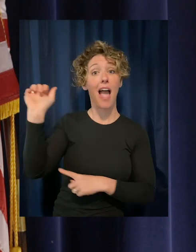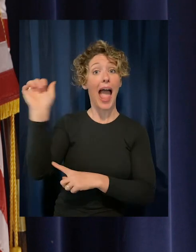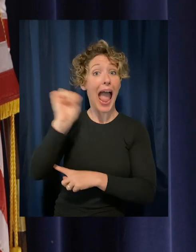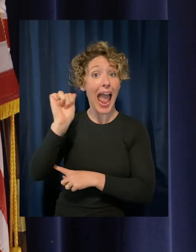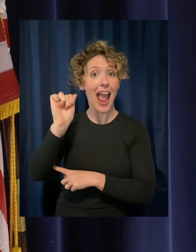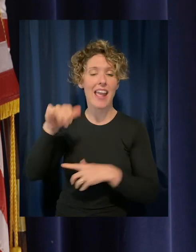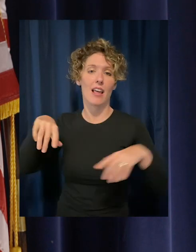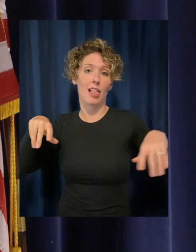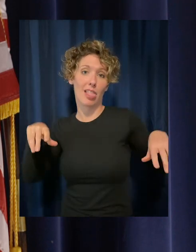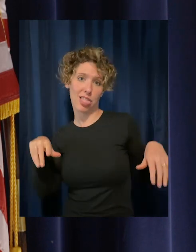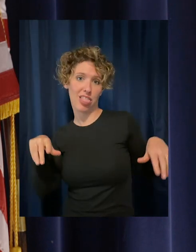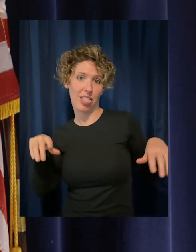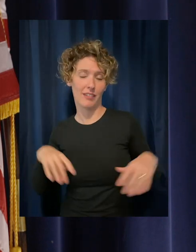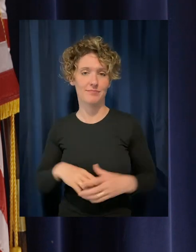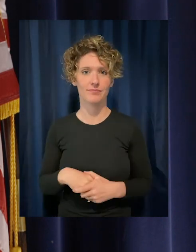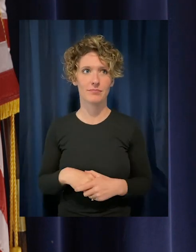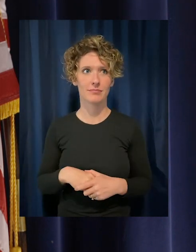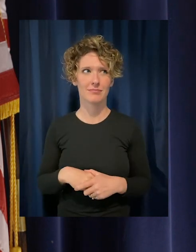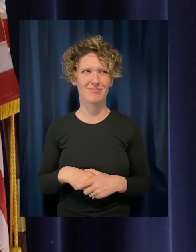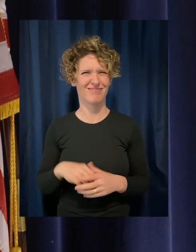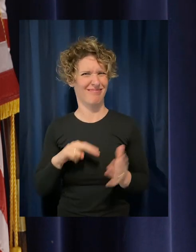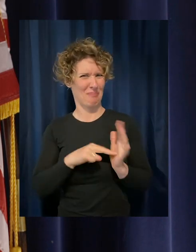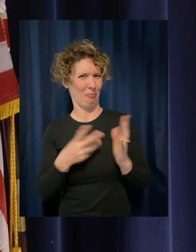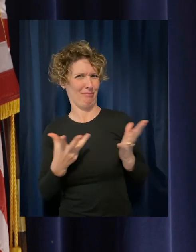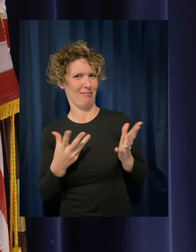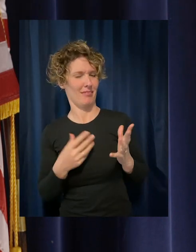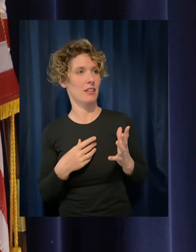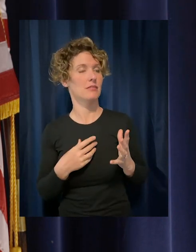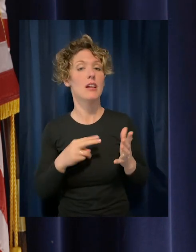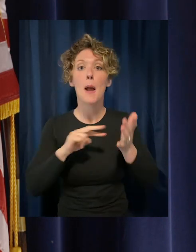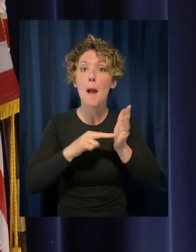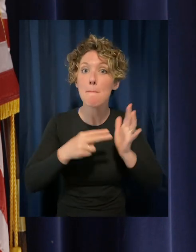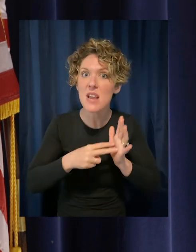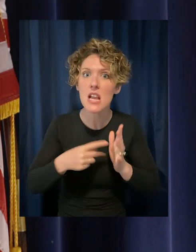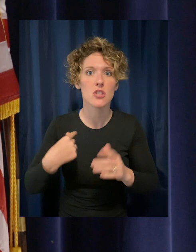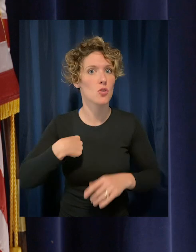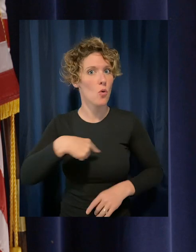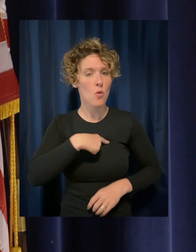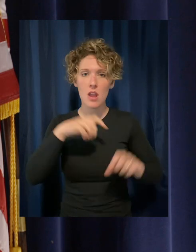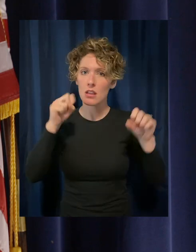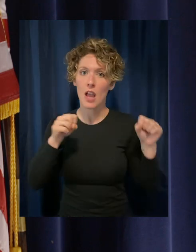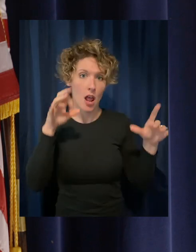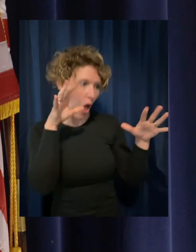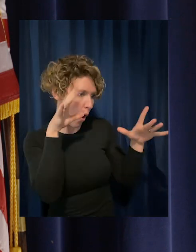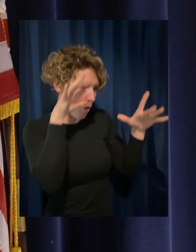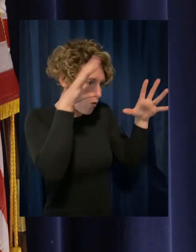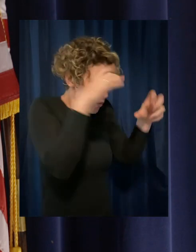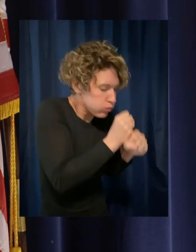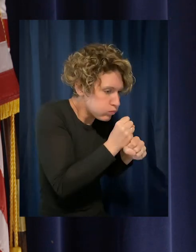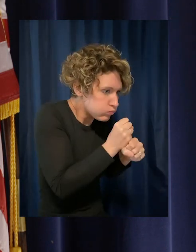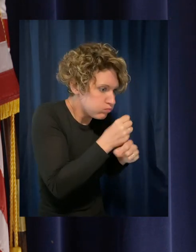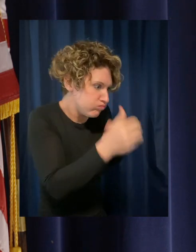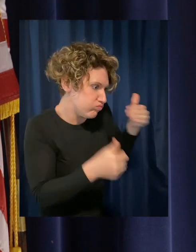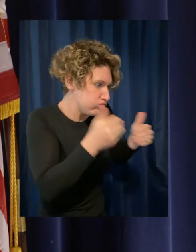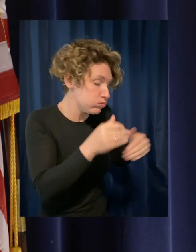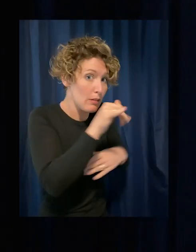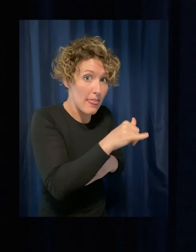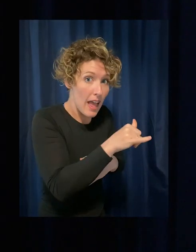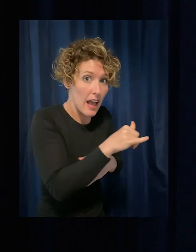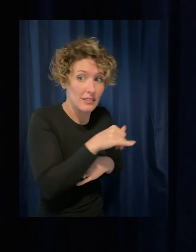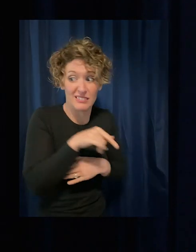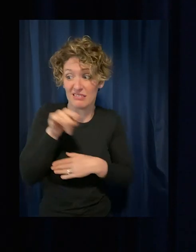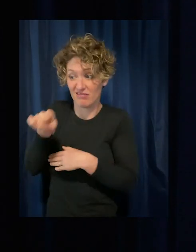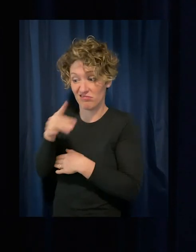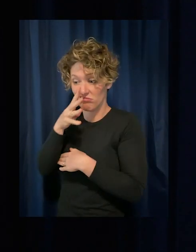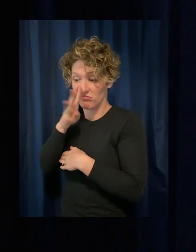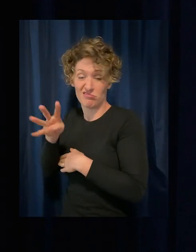makes us unique is our ability to put our entire heart and soul into something and not lose an ounce of sleep over another.